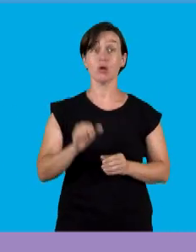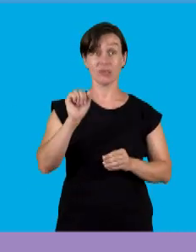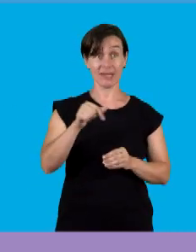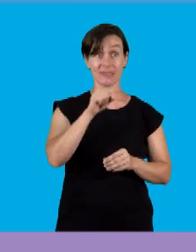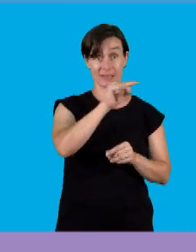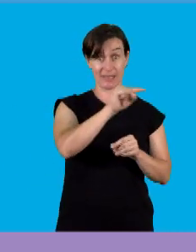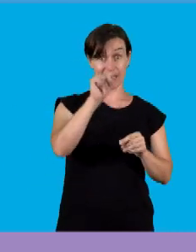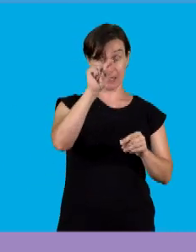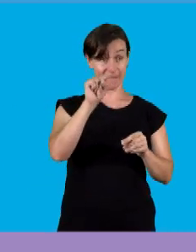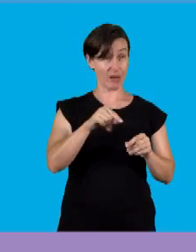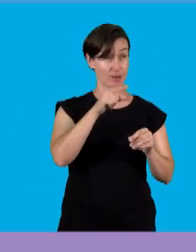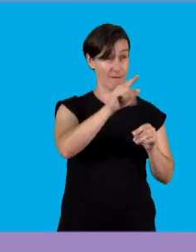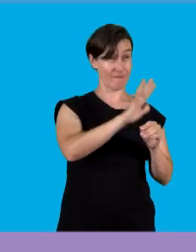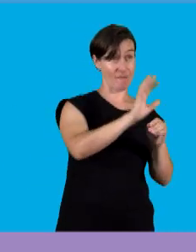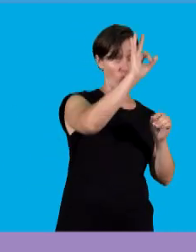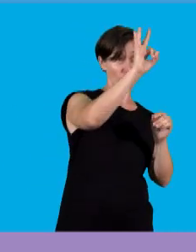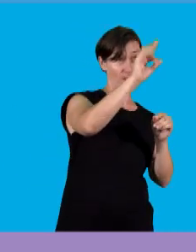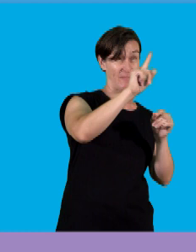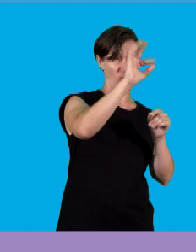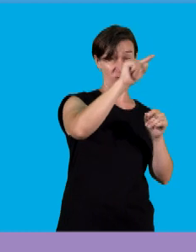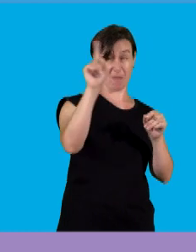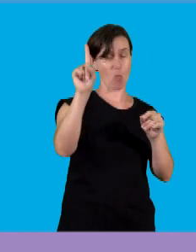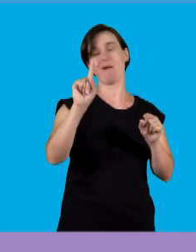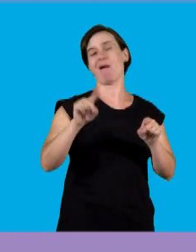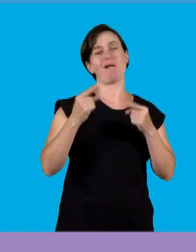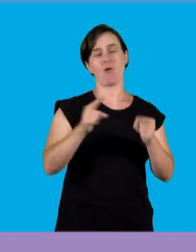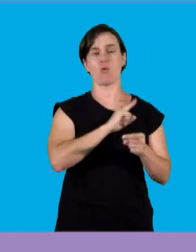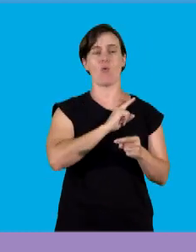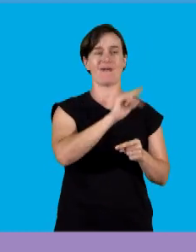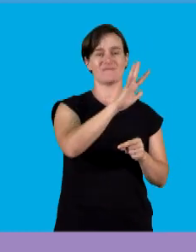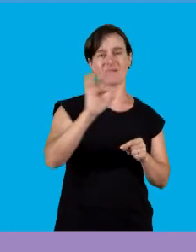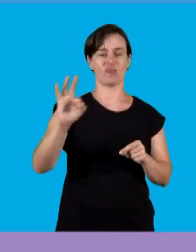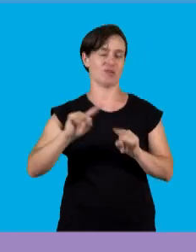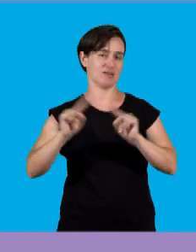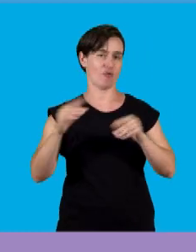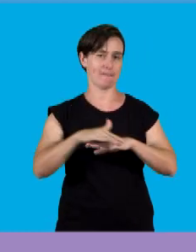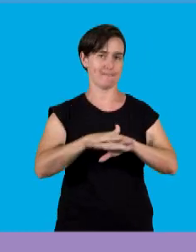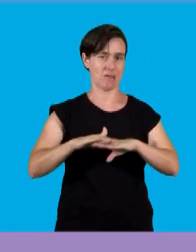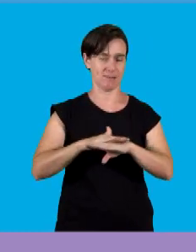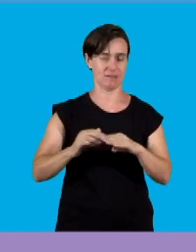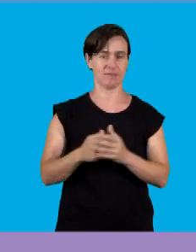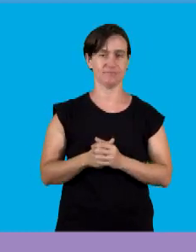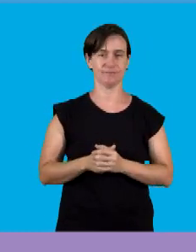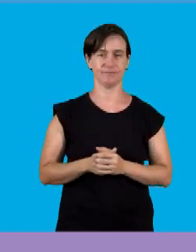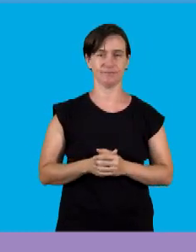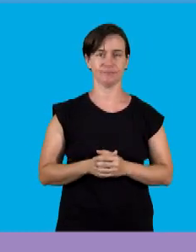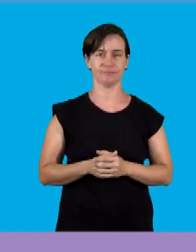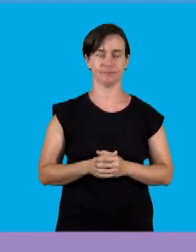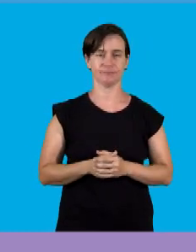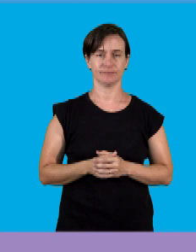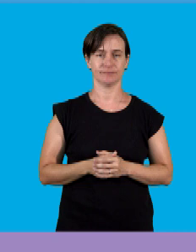division of powers, but the bases are not the same. Hence, that is going to be our answer over there.